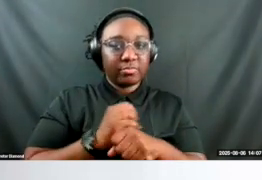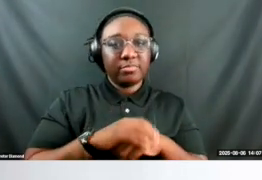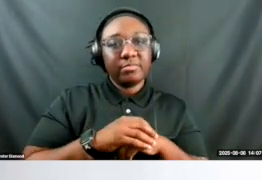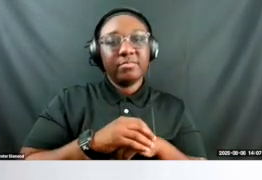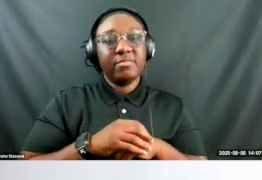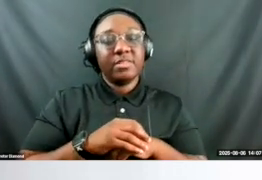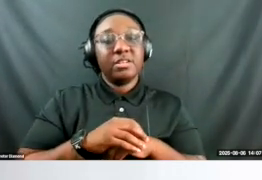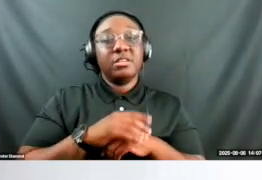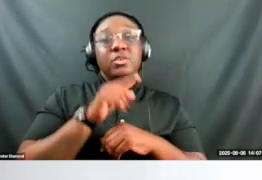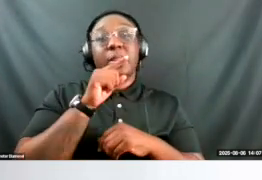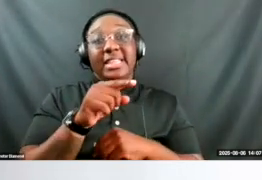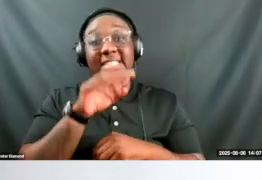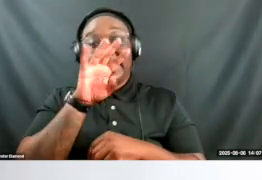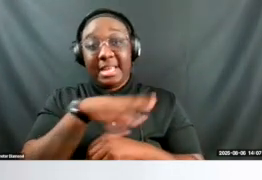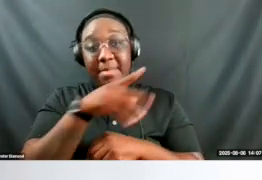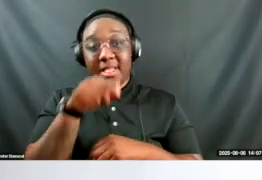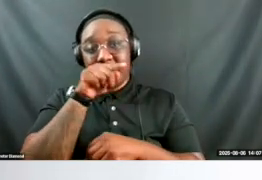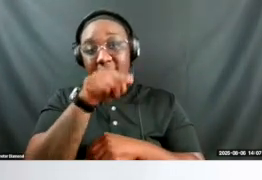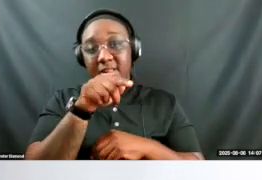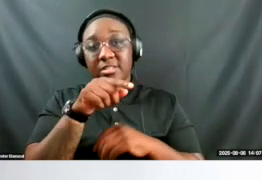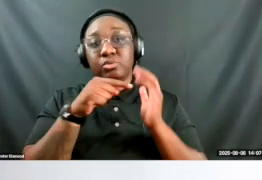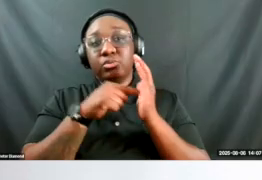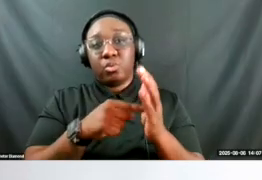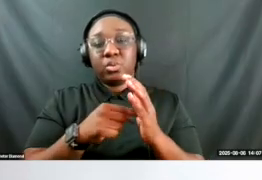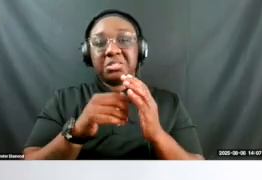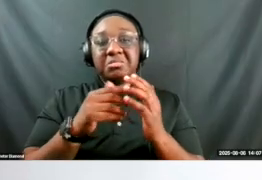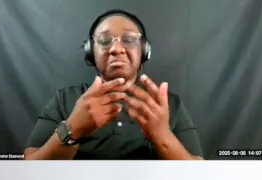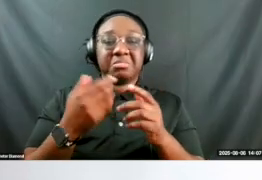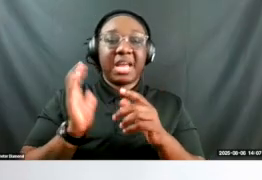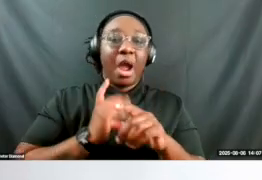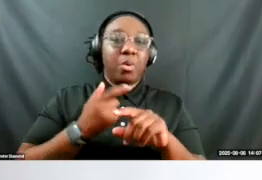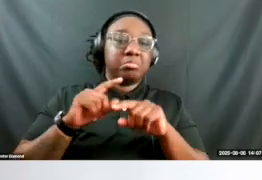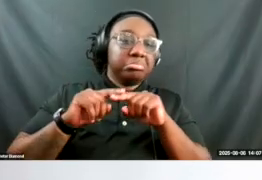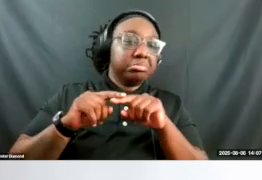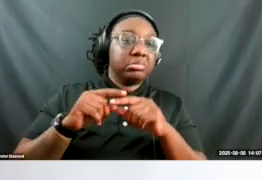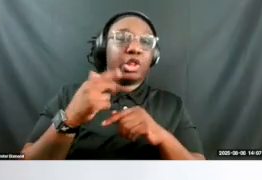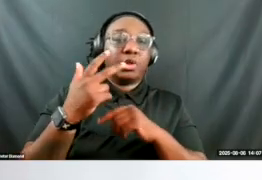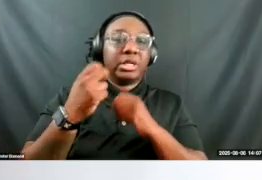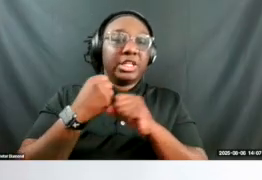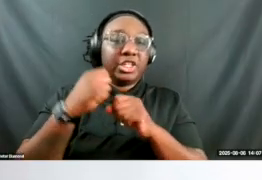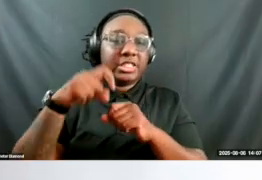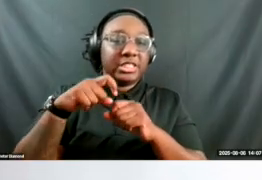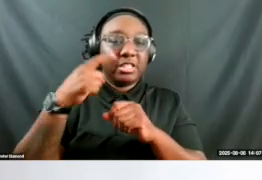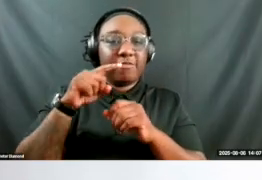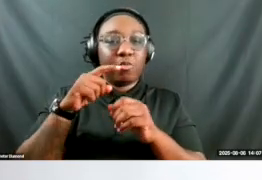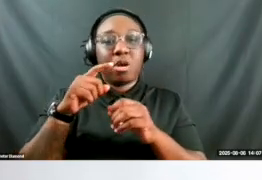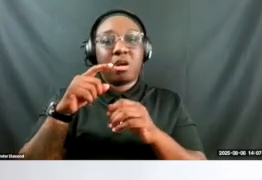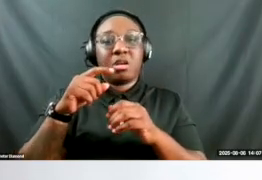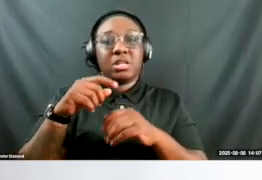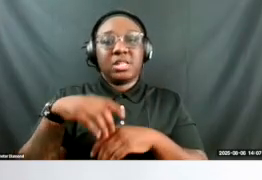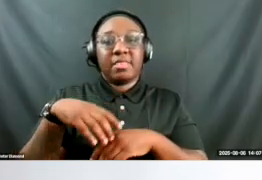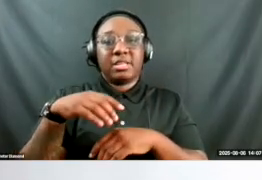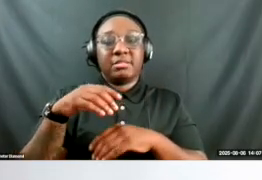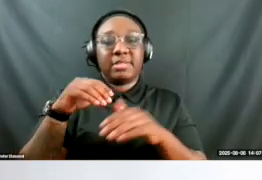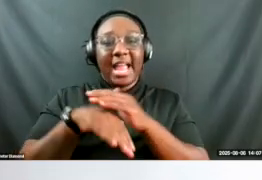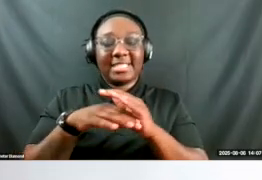This table shows the estimated 3-year funding need for the Access Clean California program, which is an outreach